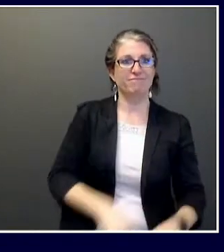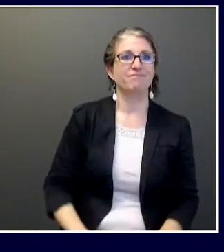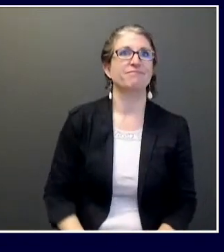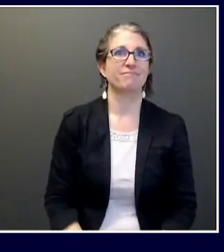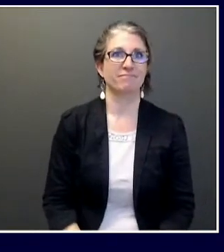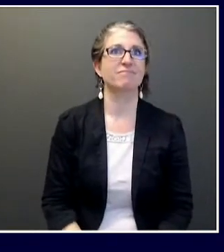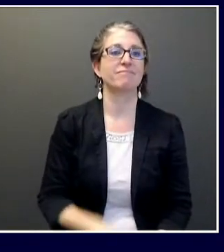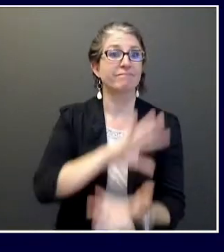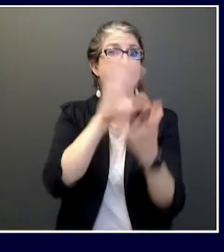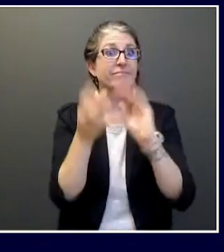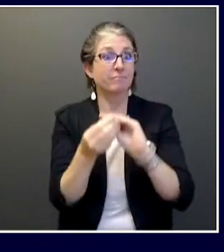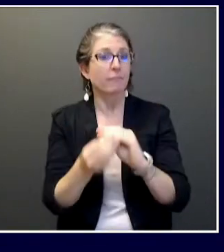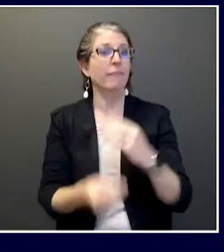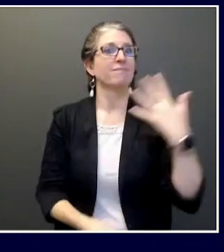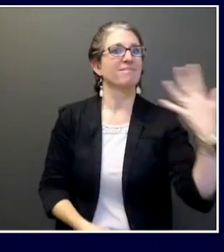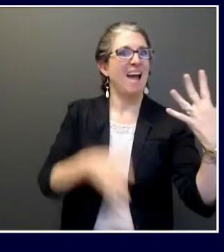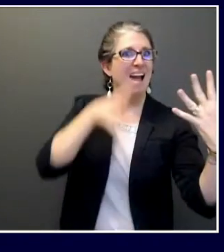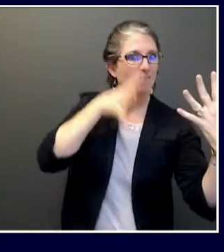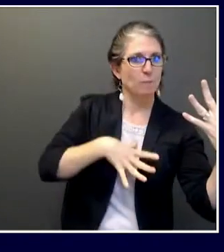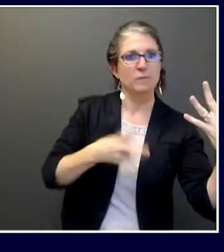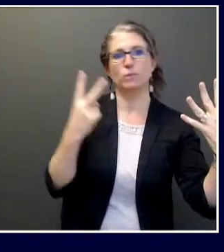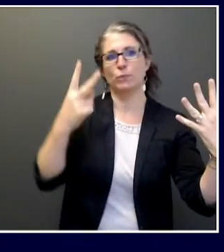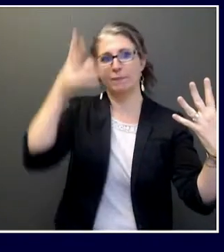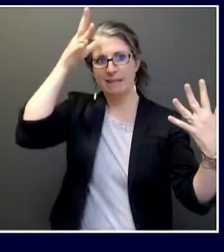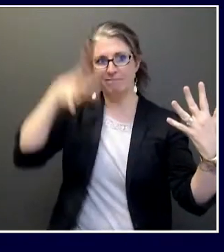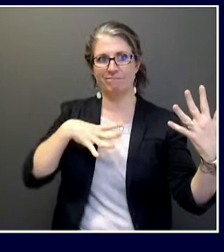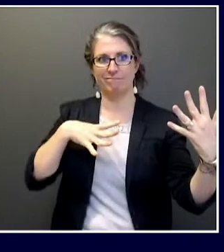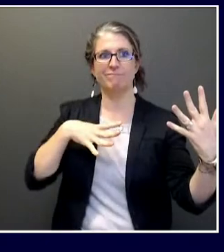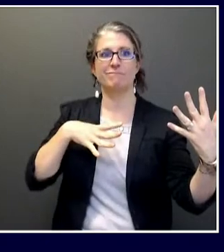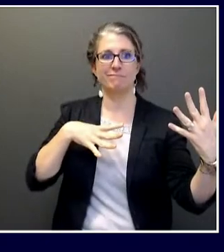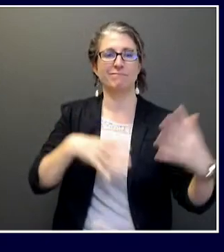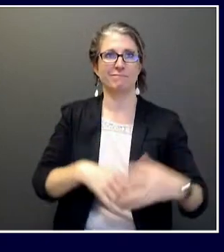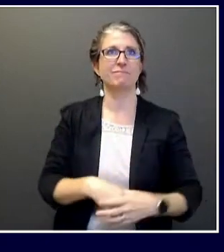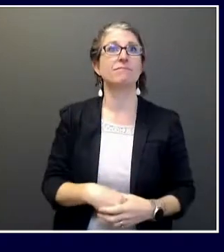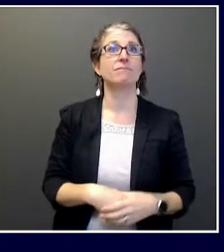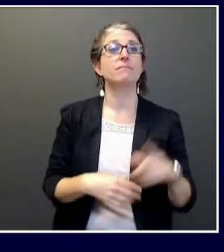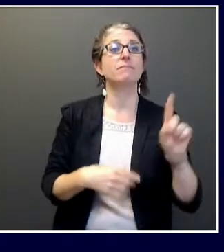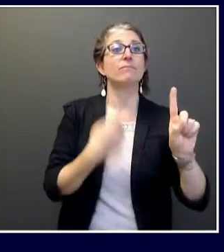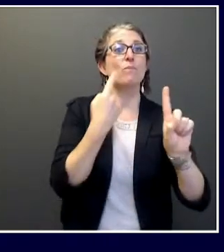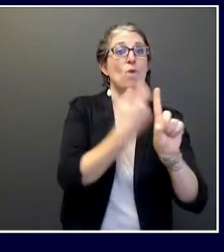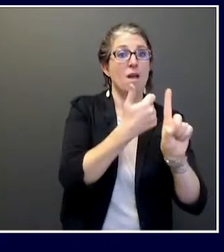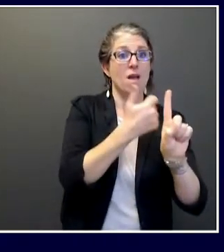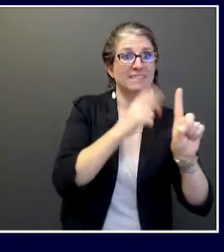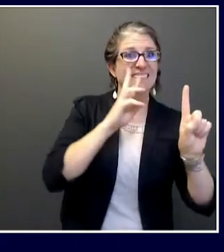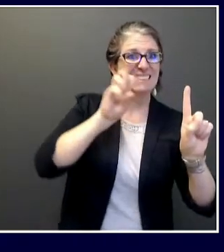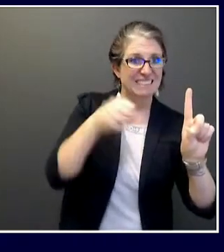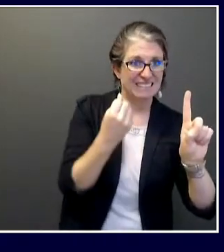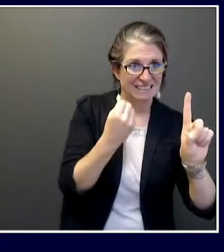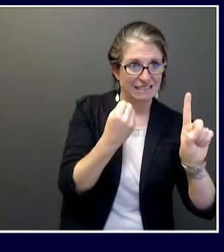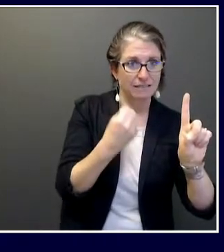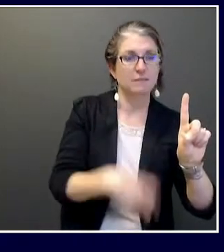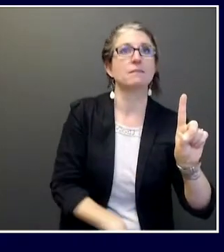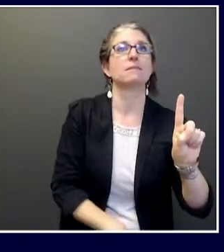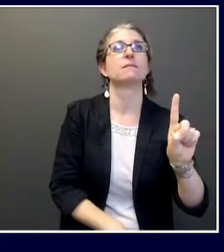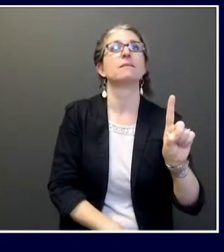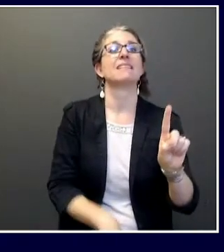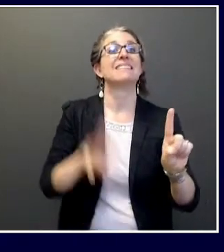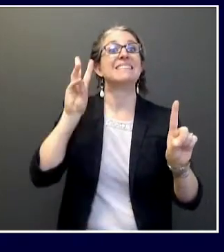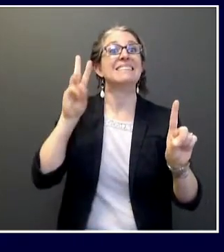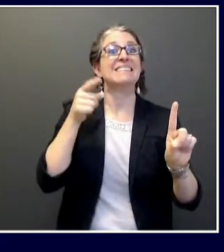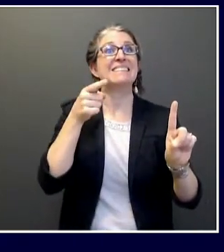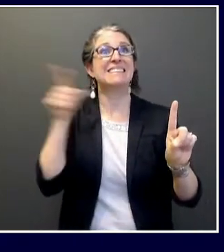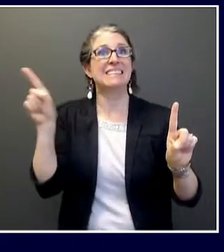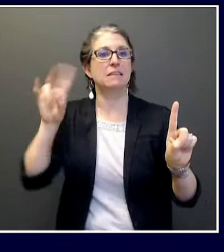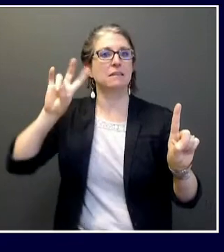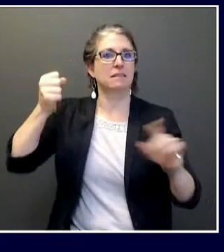and 2 were men. 1 was in their 60s and 6 were in their 70s. We'd like to take a moment to offer